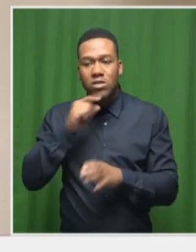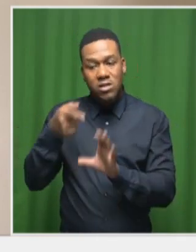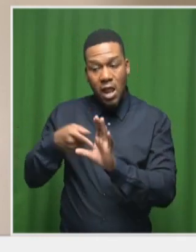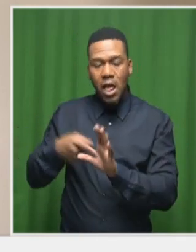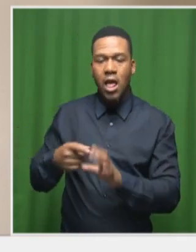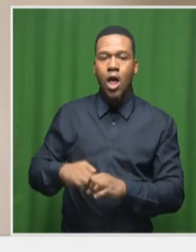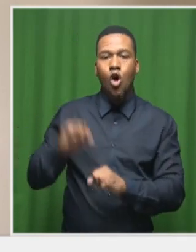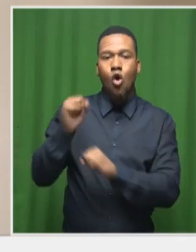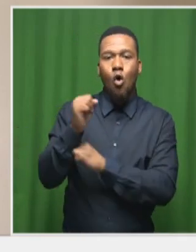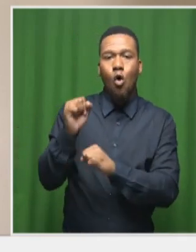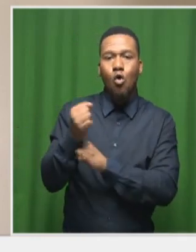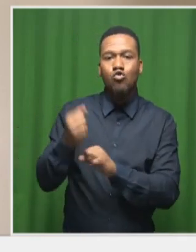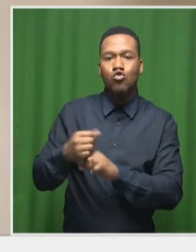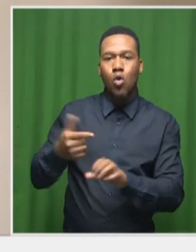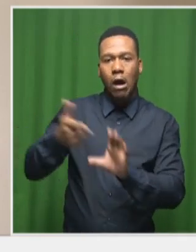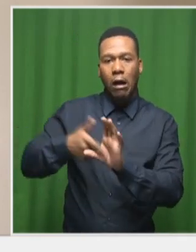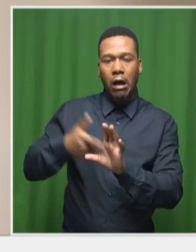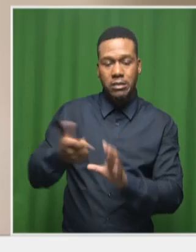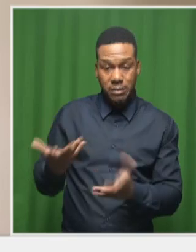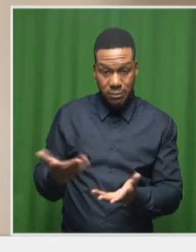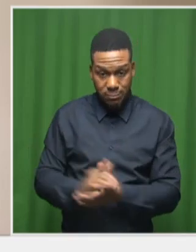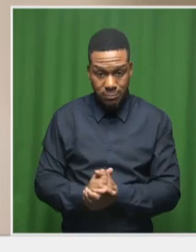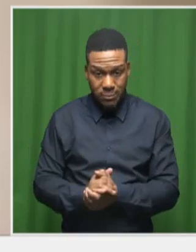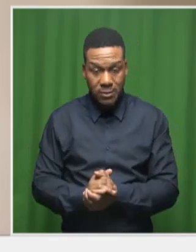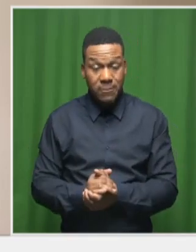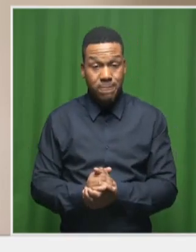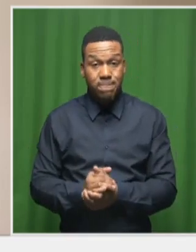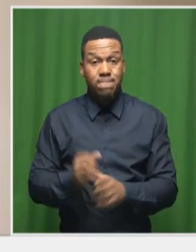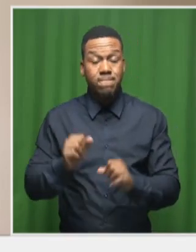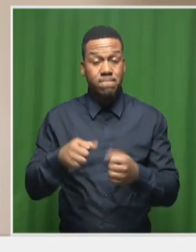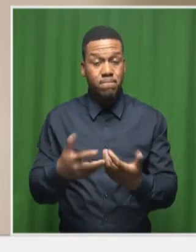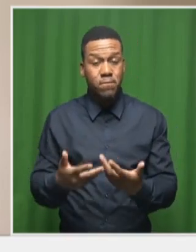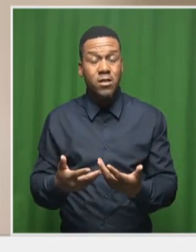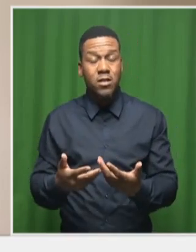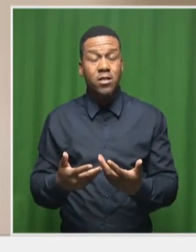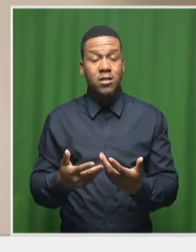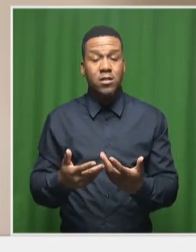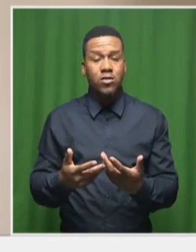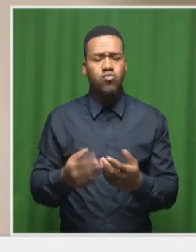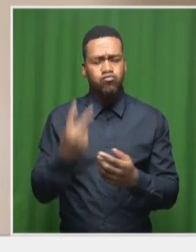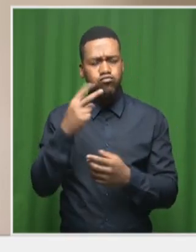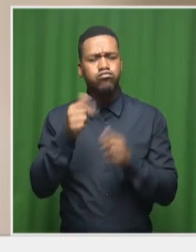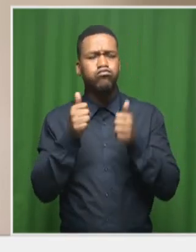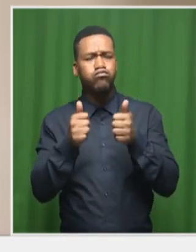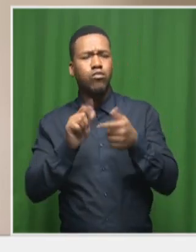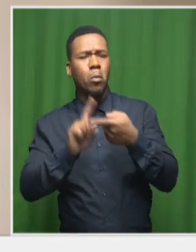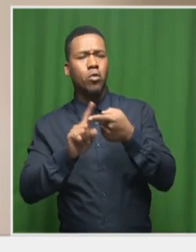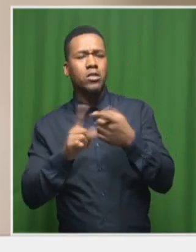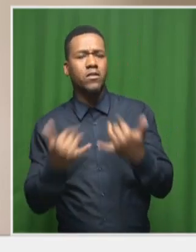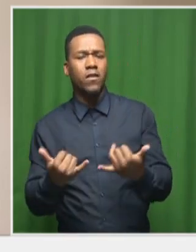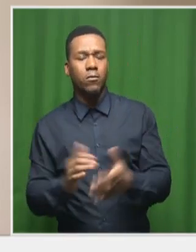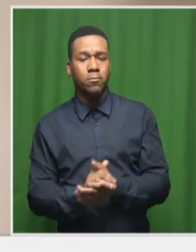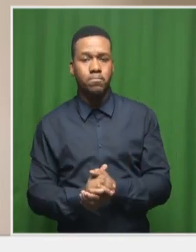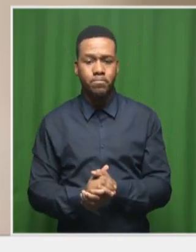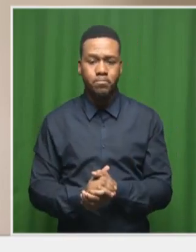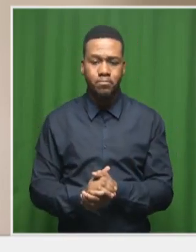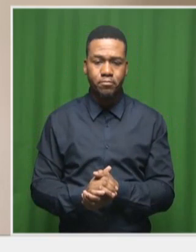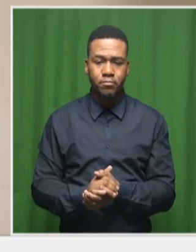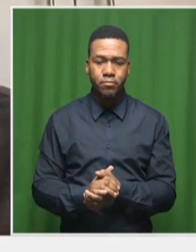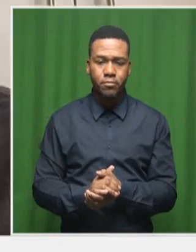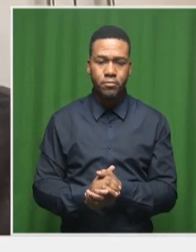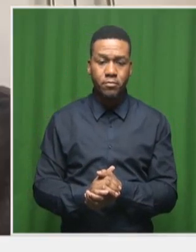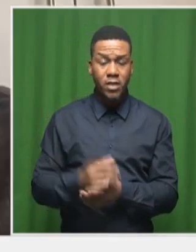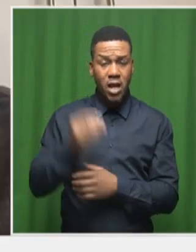seeing savings of around 40 to 50% of their fuel spend. So it's looking positive at the moment.